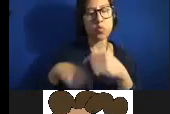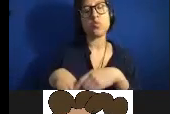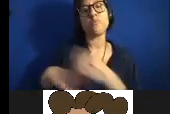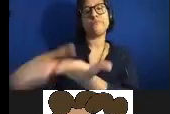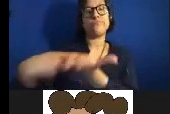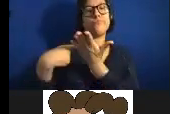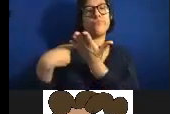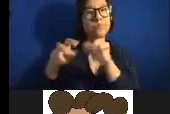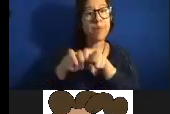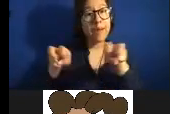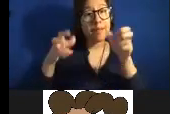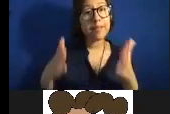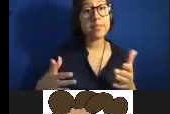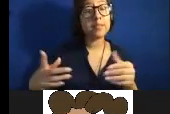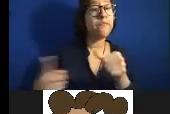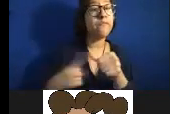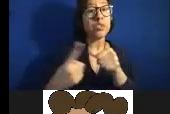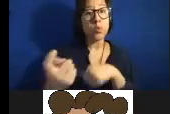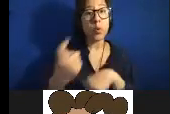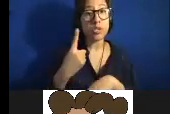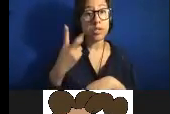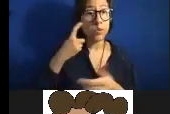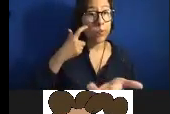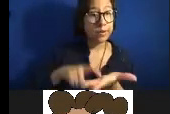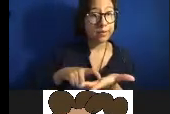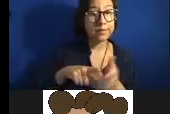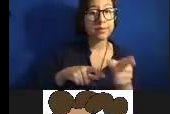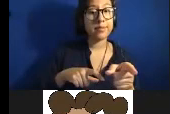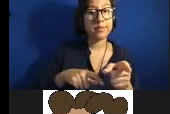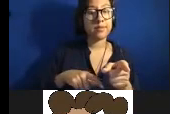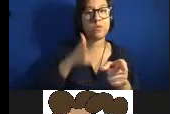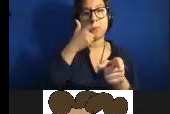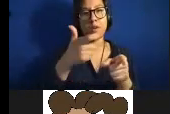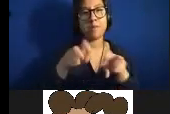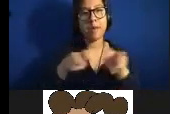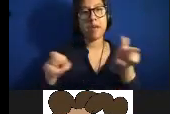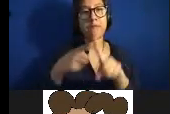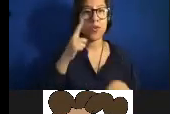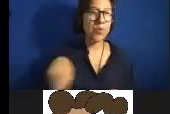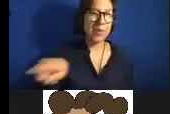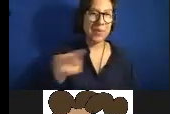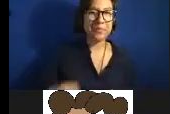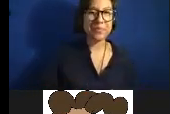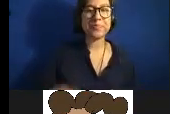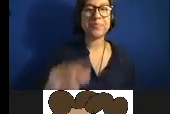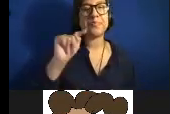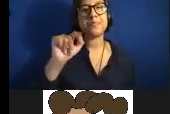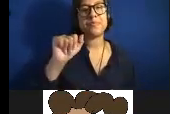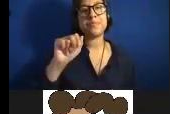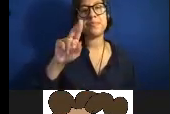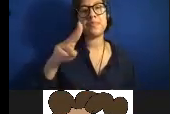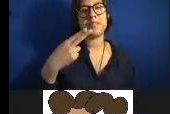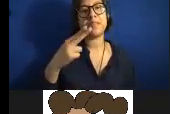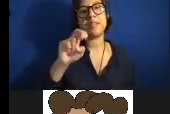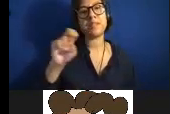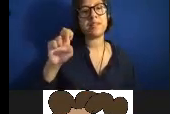panelists. The first question that I actually do have from the folks that are tuning into the panel is for you, Tahida, and